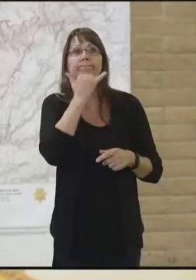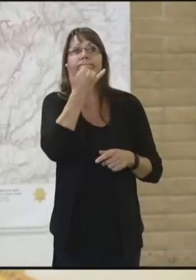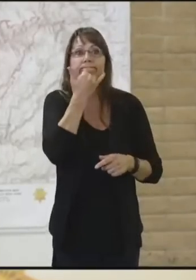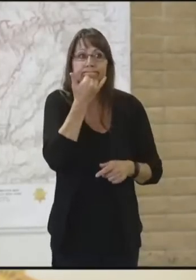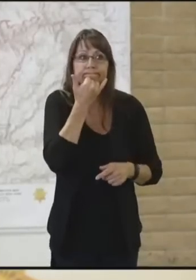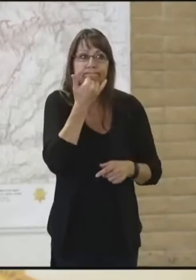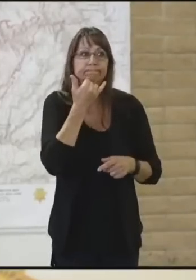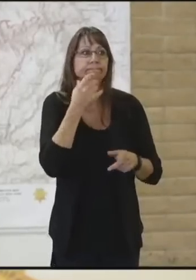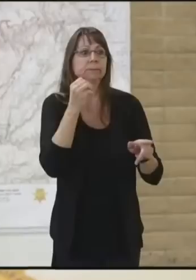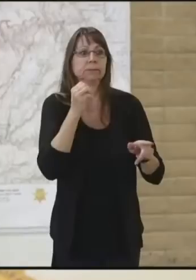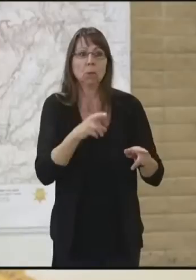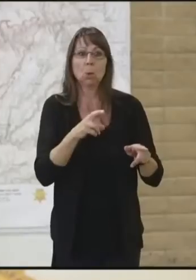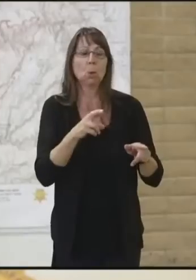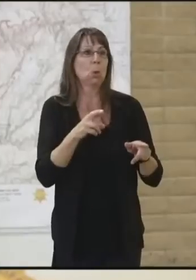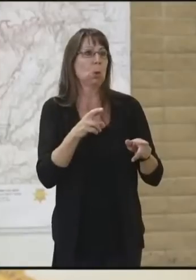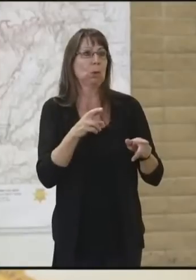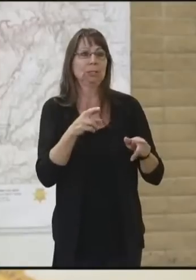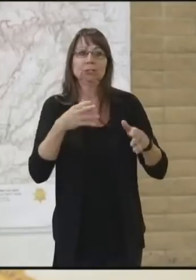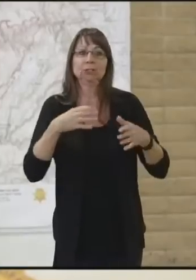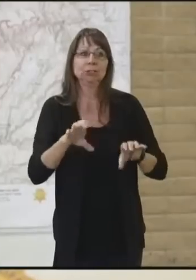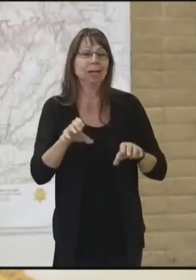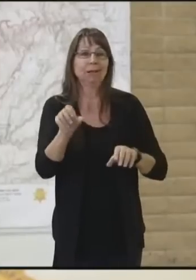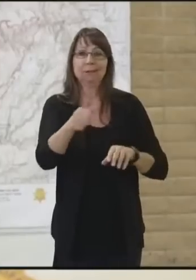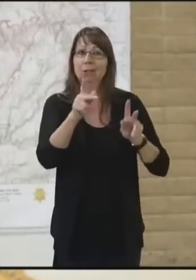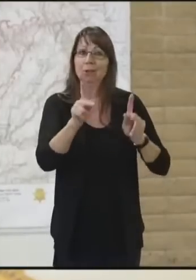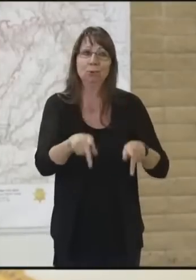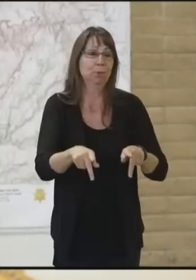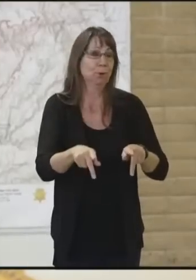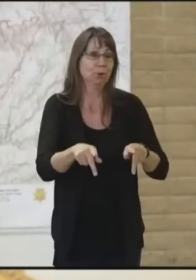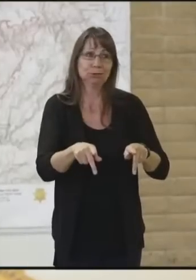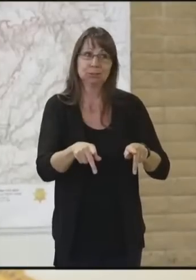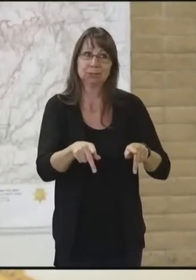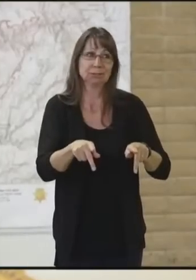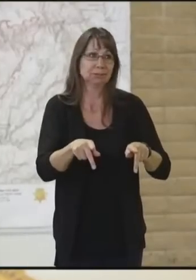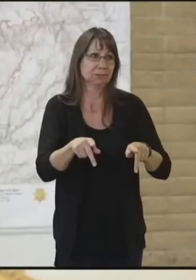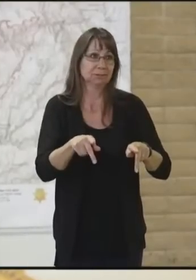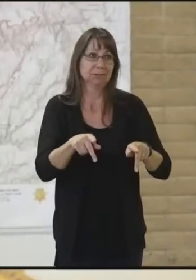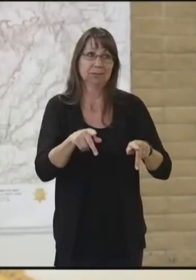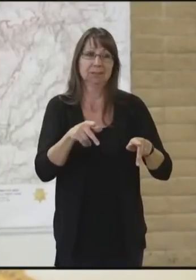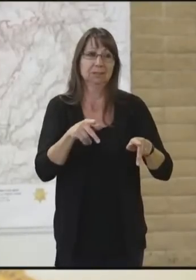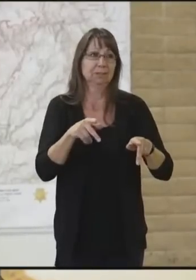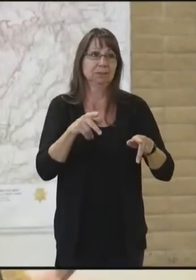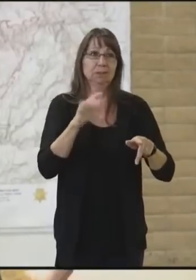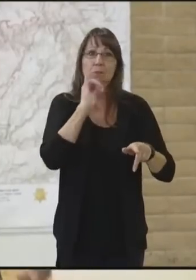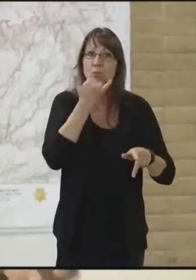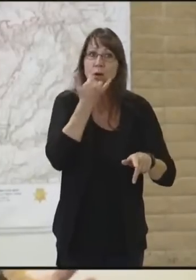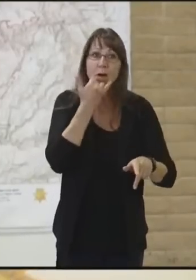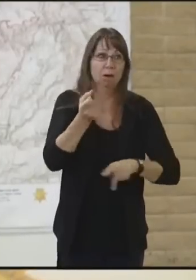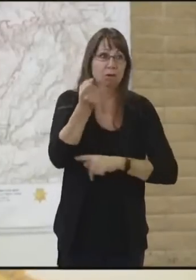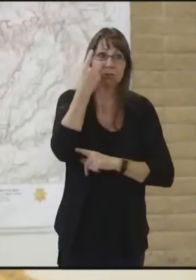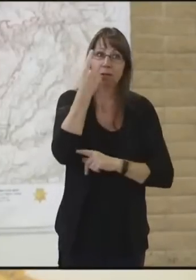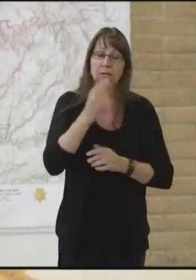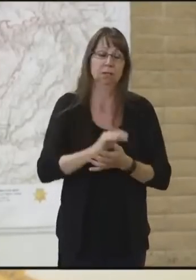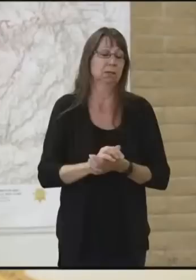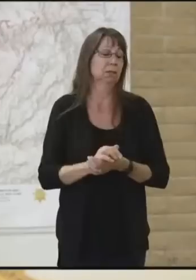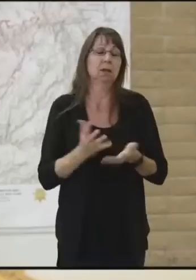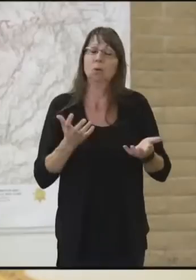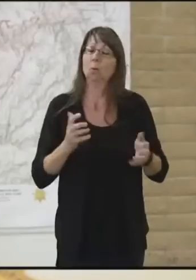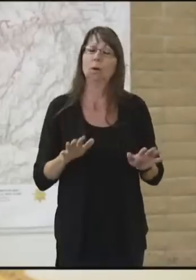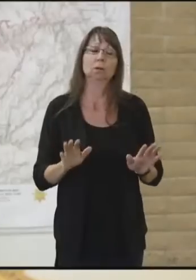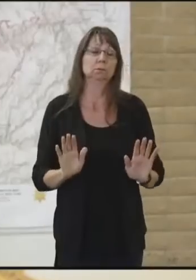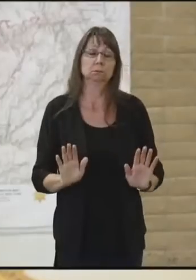hurt anyone that could make assumptions by any of that information that I got out without them having the opportunity